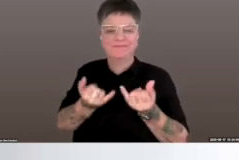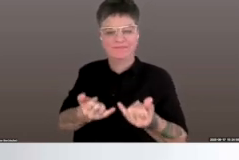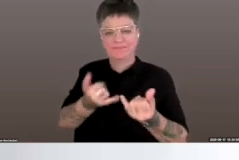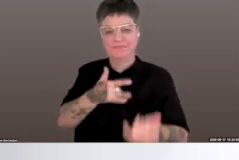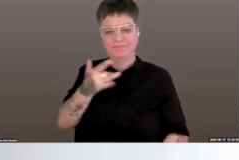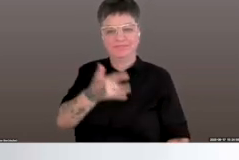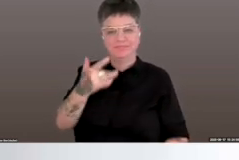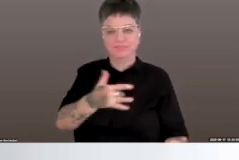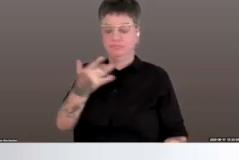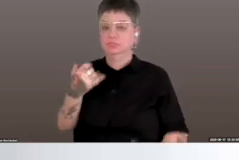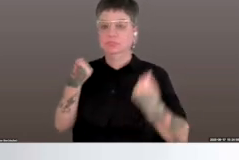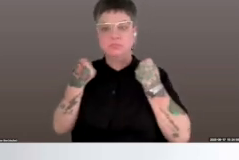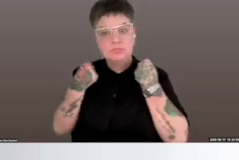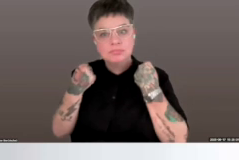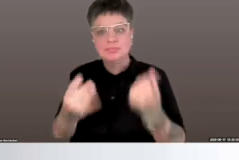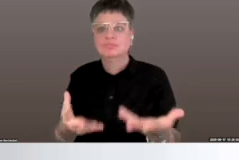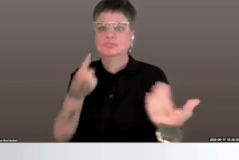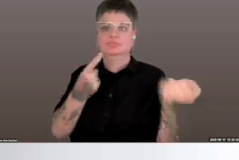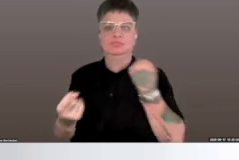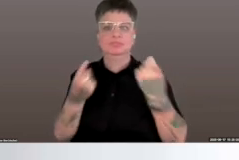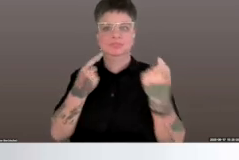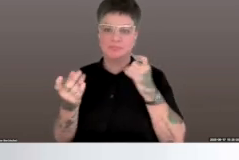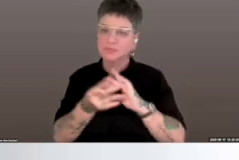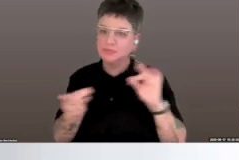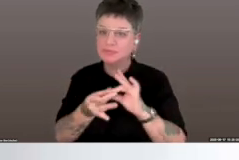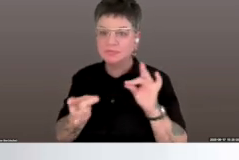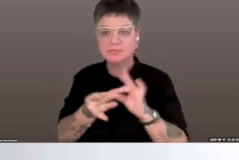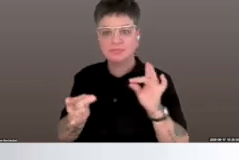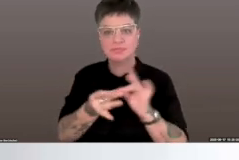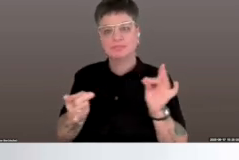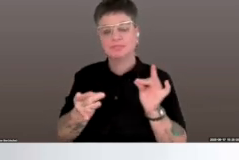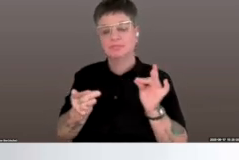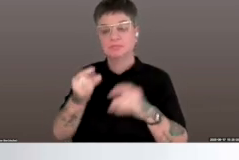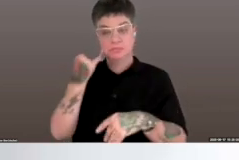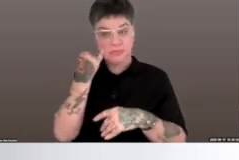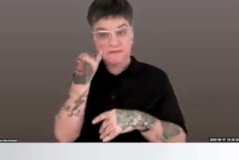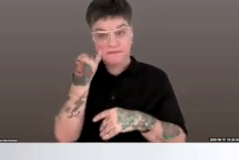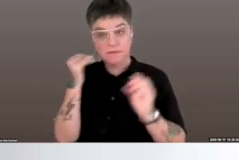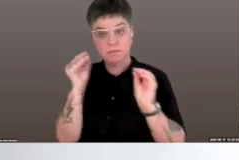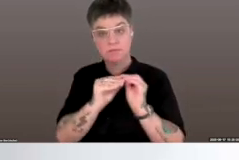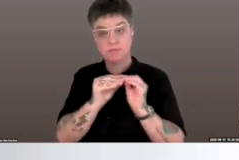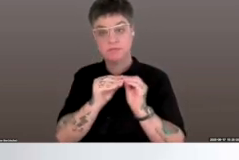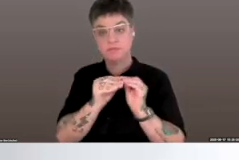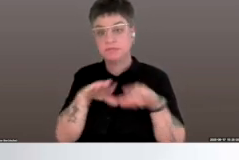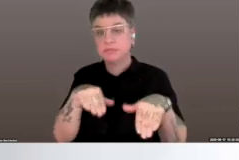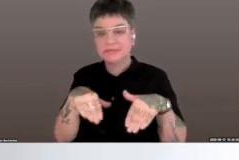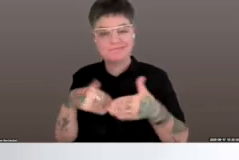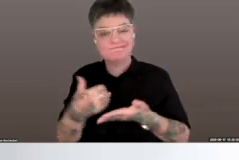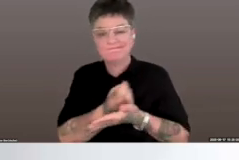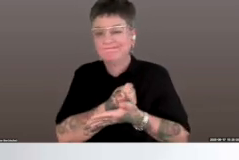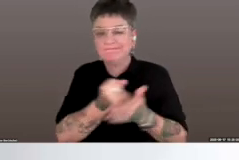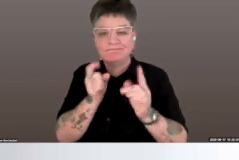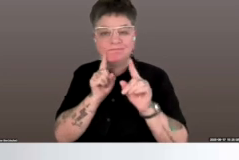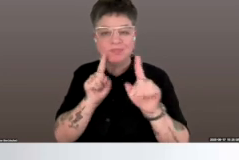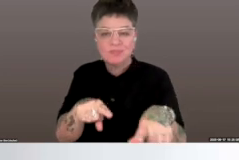like we have had a lot of questions and comments. And so if there are more that we didn't have a chance to get to in